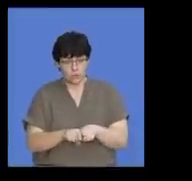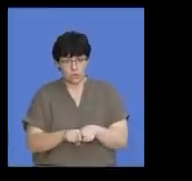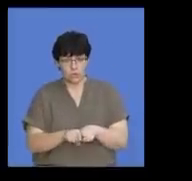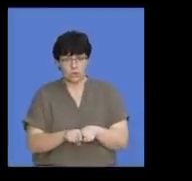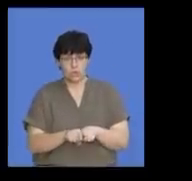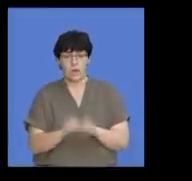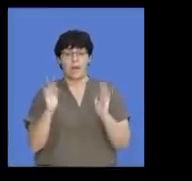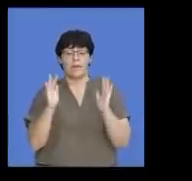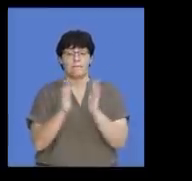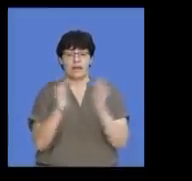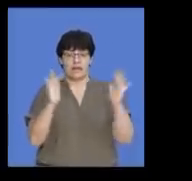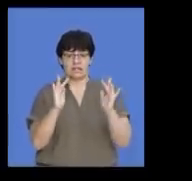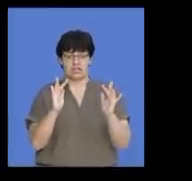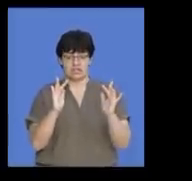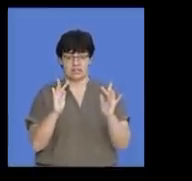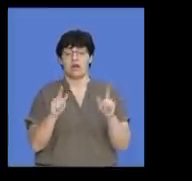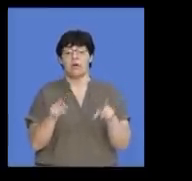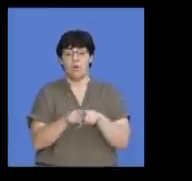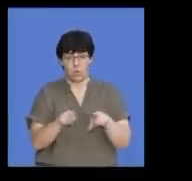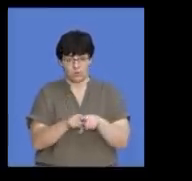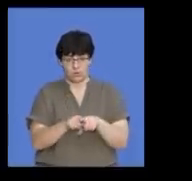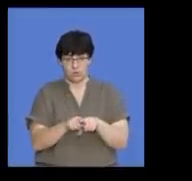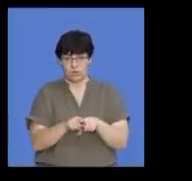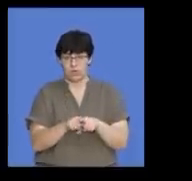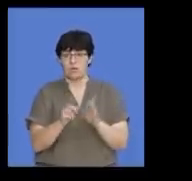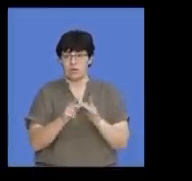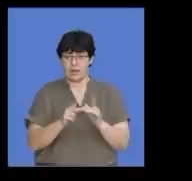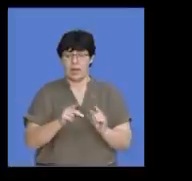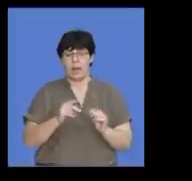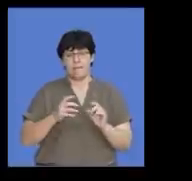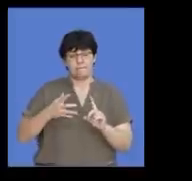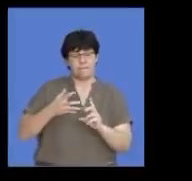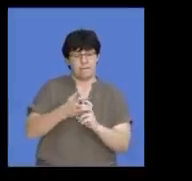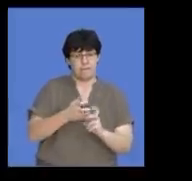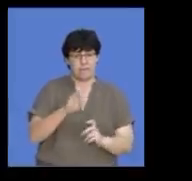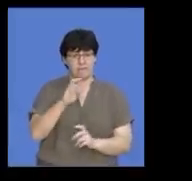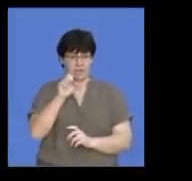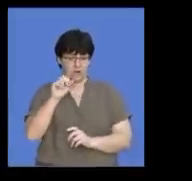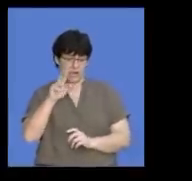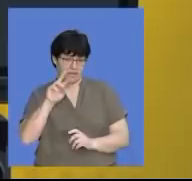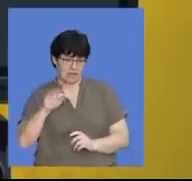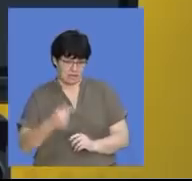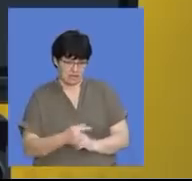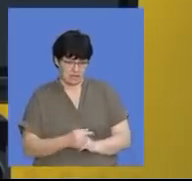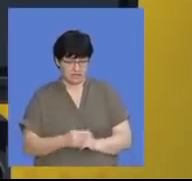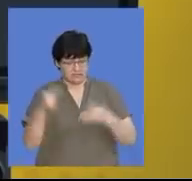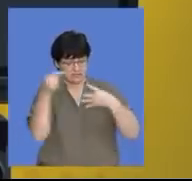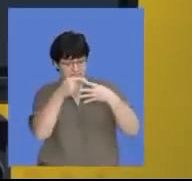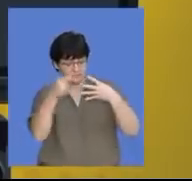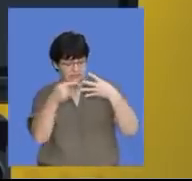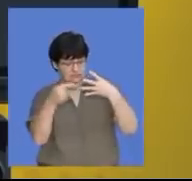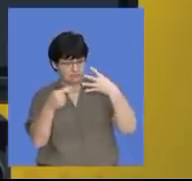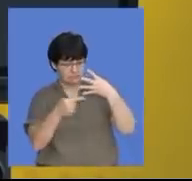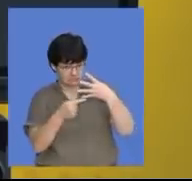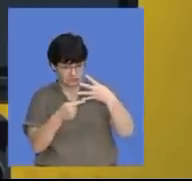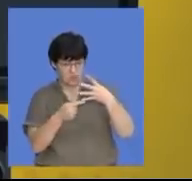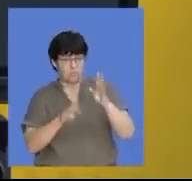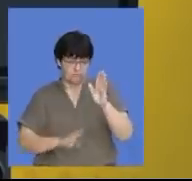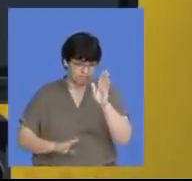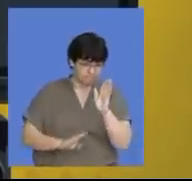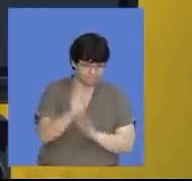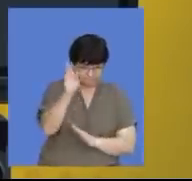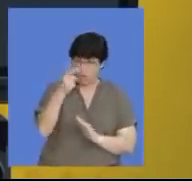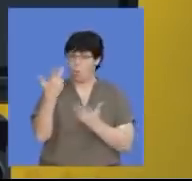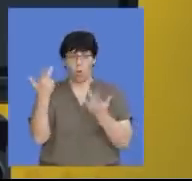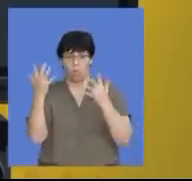calculating magnetic declination, as well as magnetic bearing. These are the calculations that make or break you in